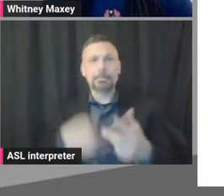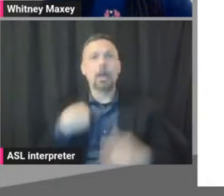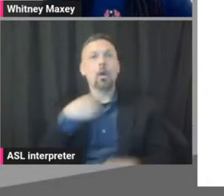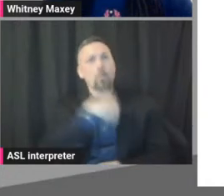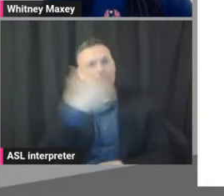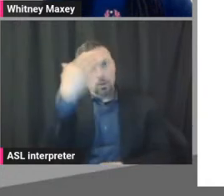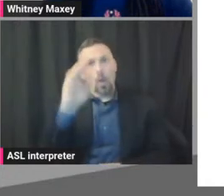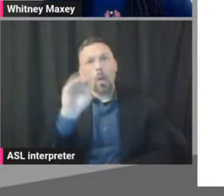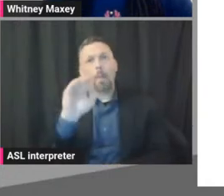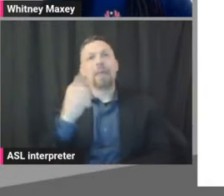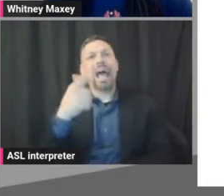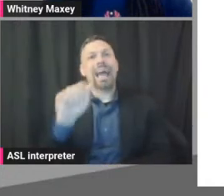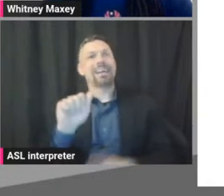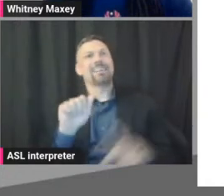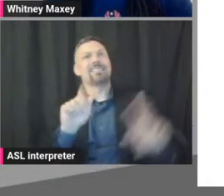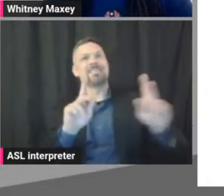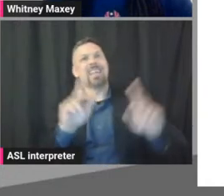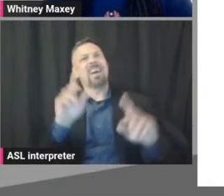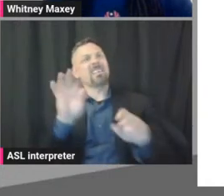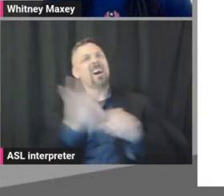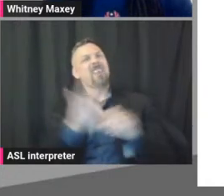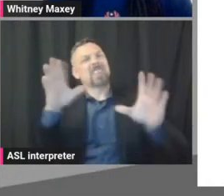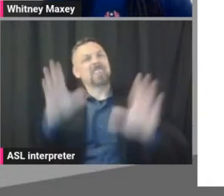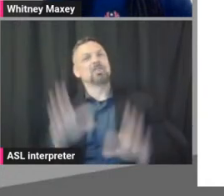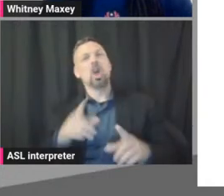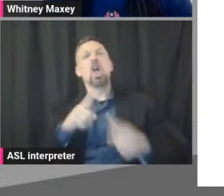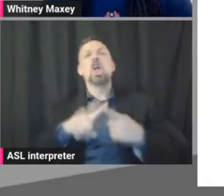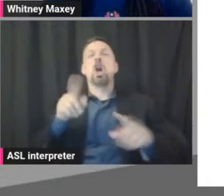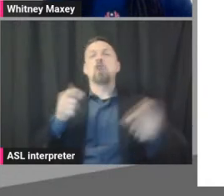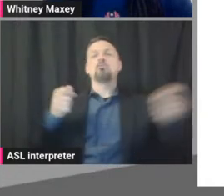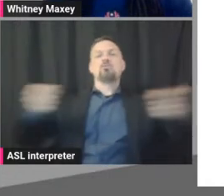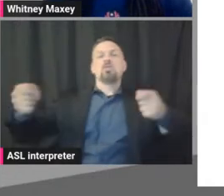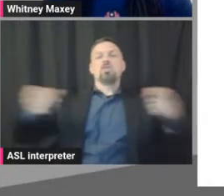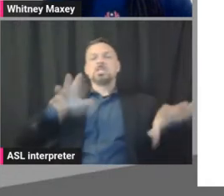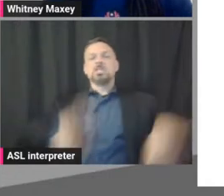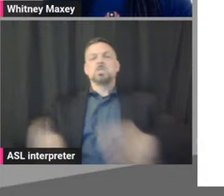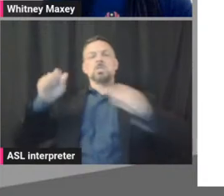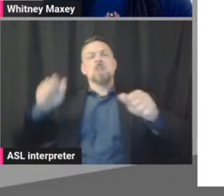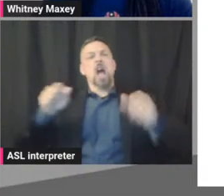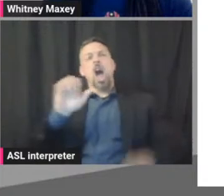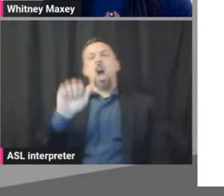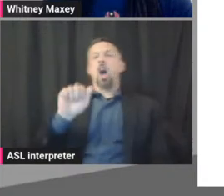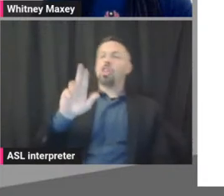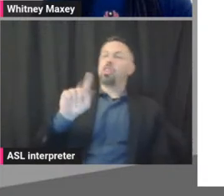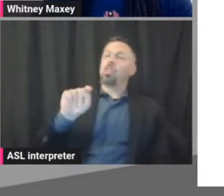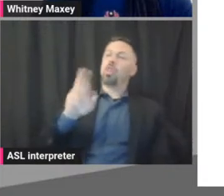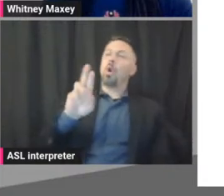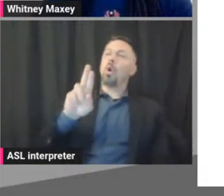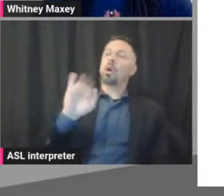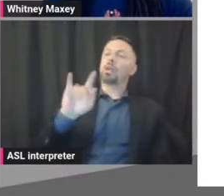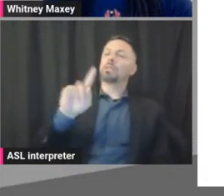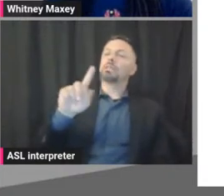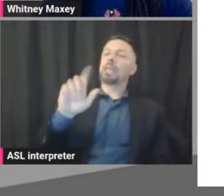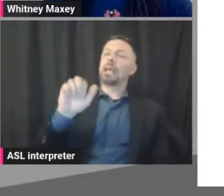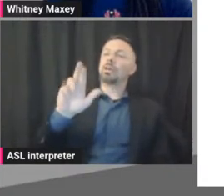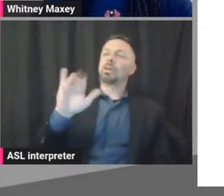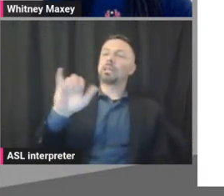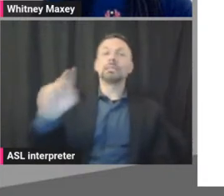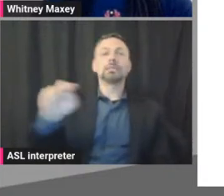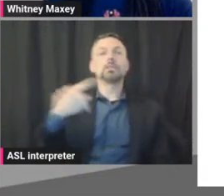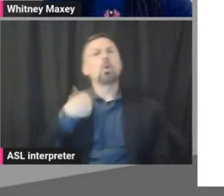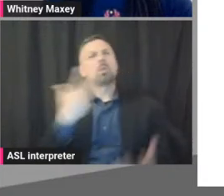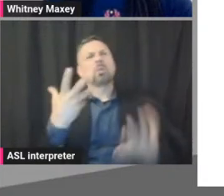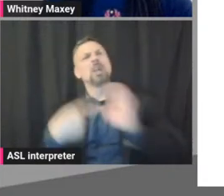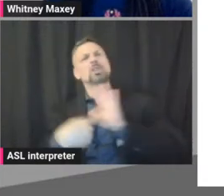MAGA officials are ruling as authoritarians, straight up authoritarian. We want to lift up some examples now